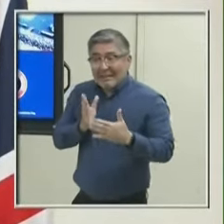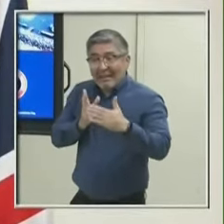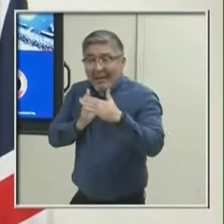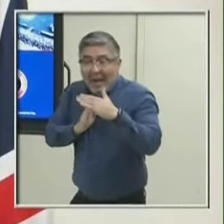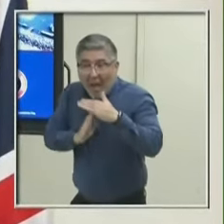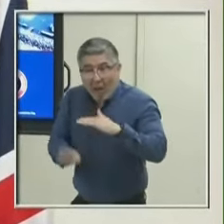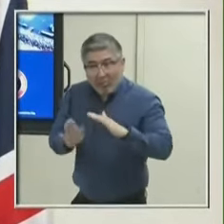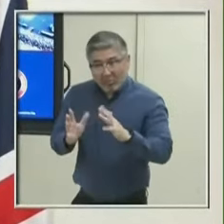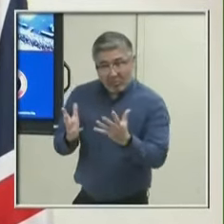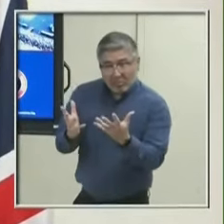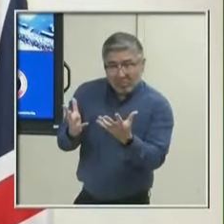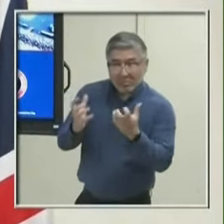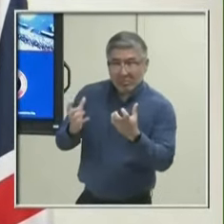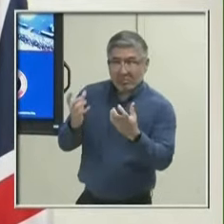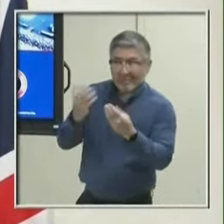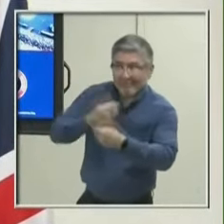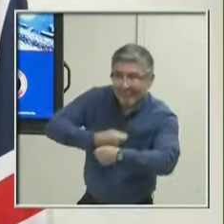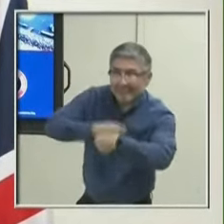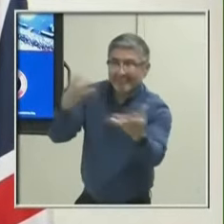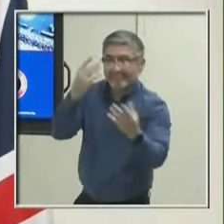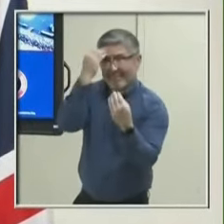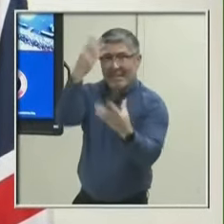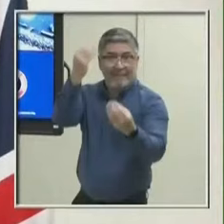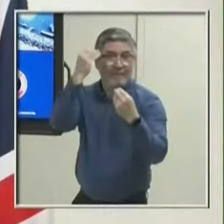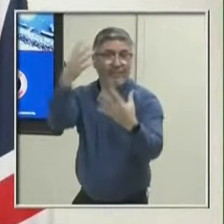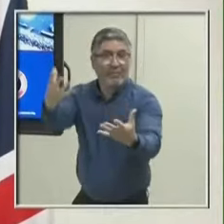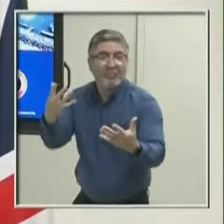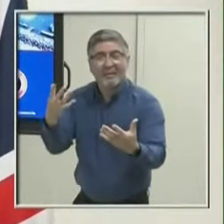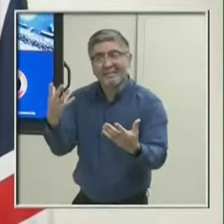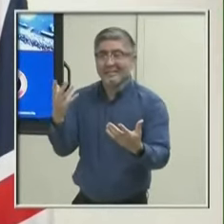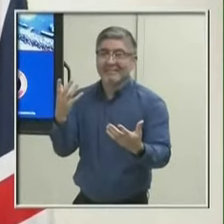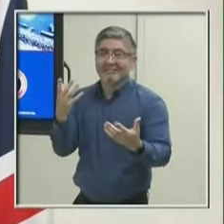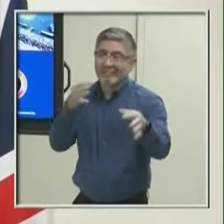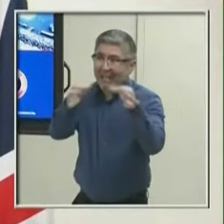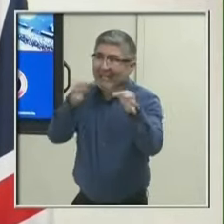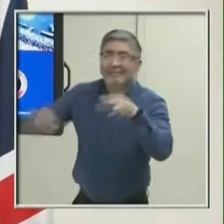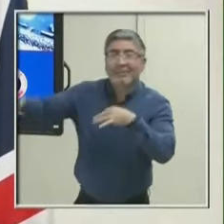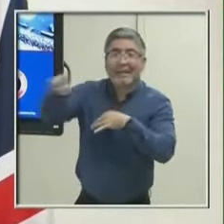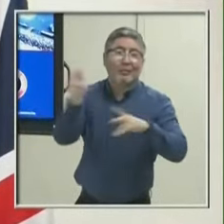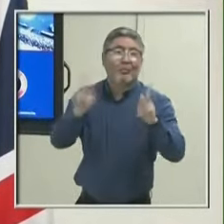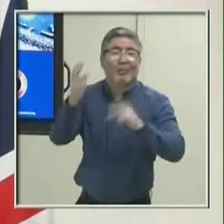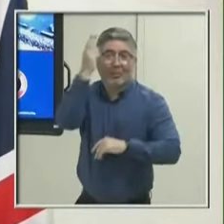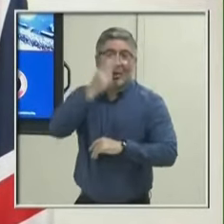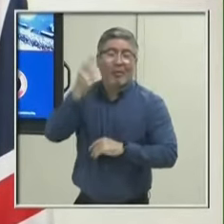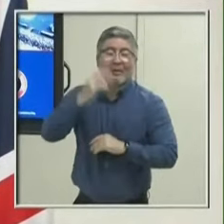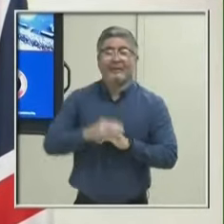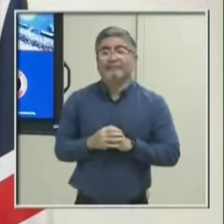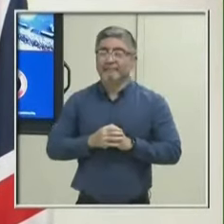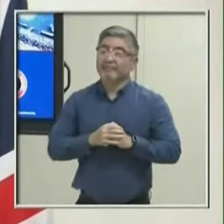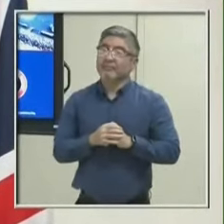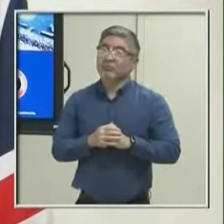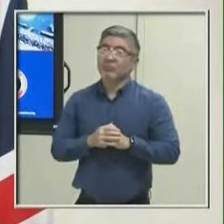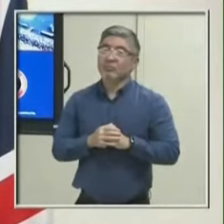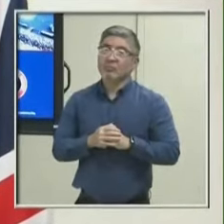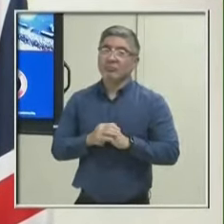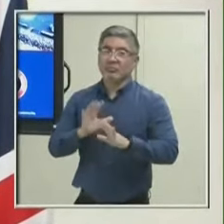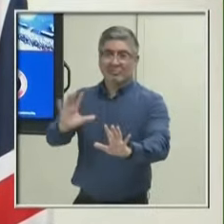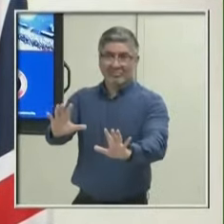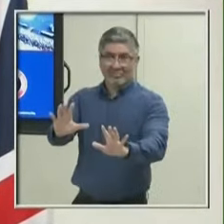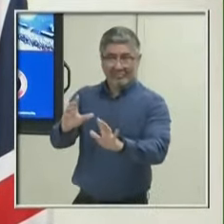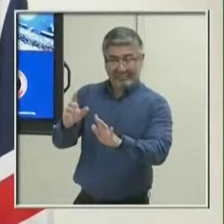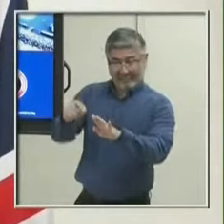and timeline to the people of Hawaii and beyond. Before I get into the